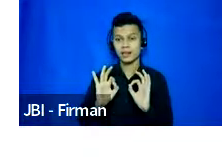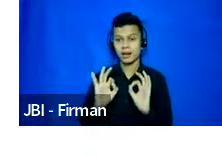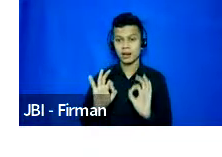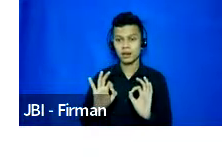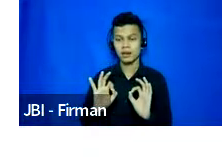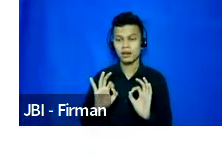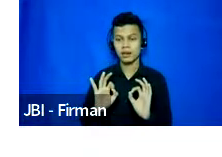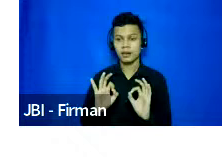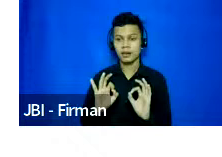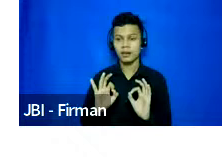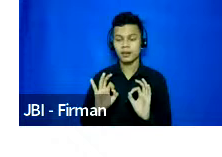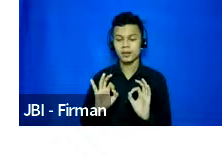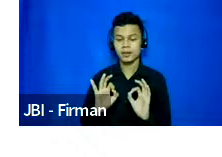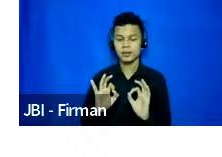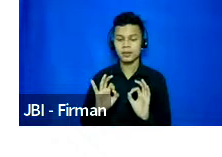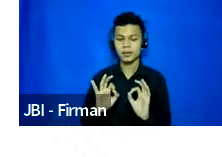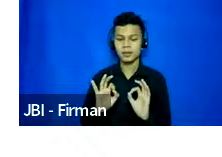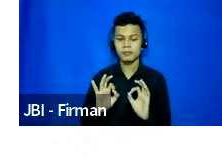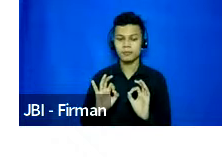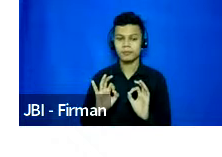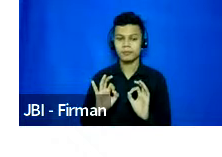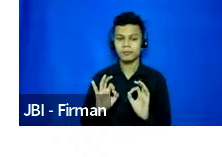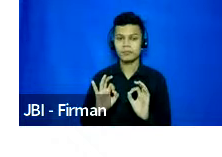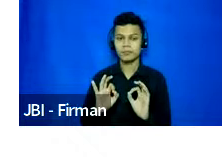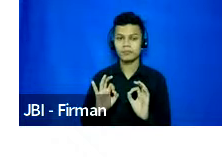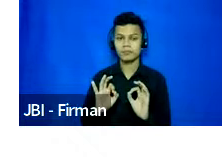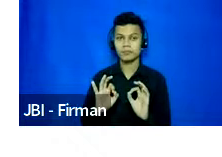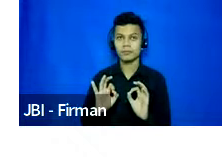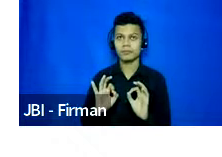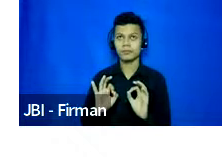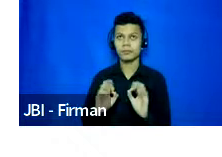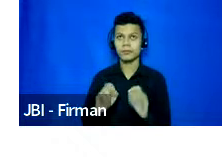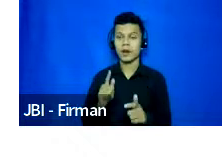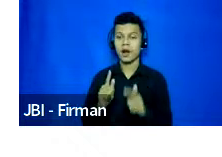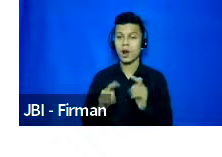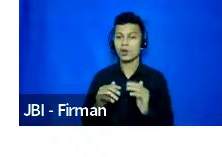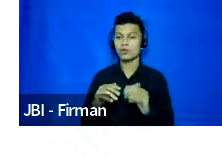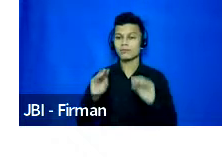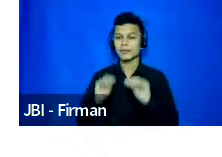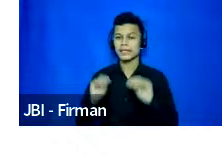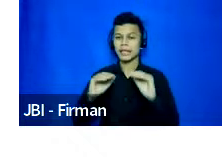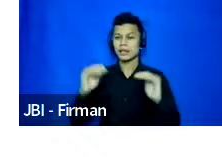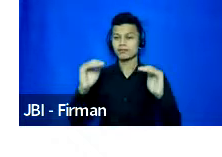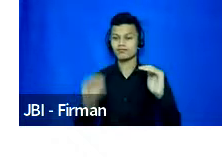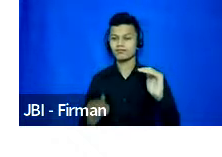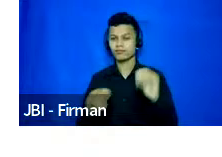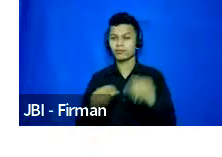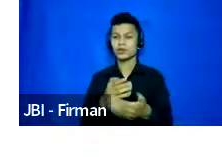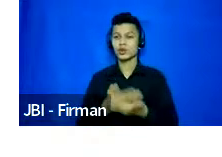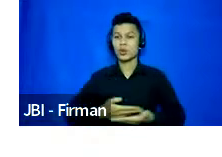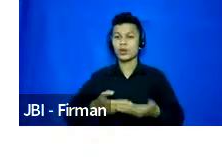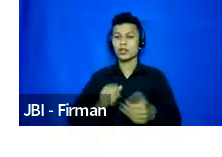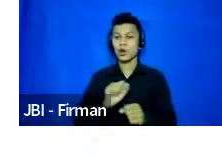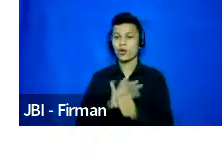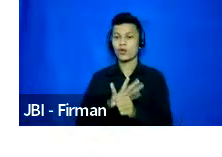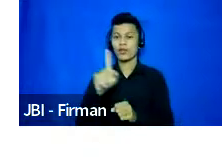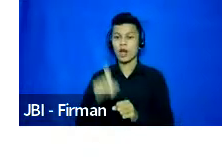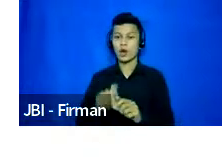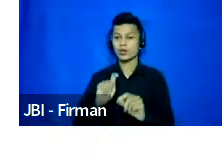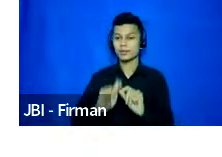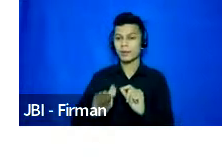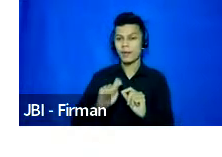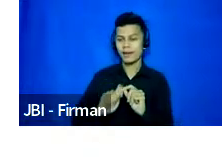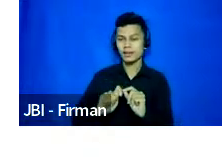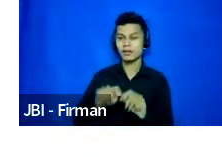COVID education's gap would be improved with the use of technology, we need to make sure that